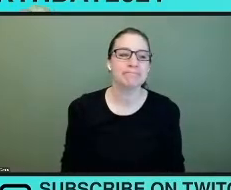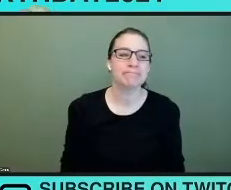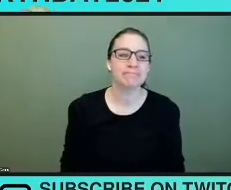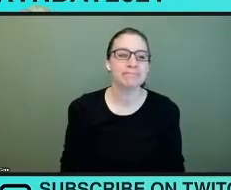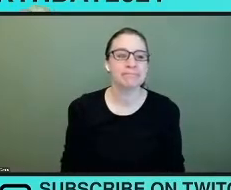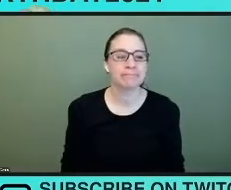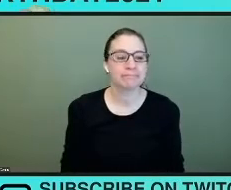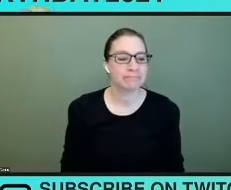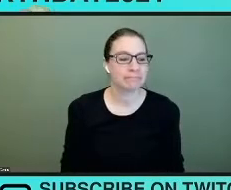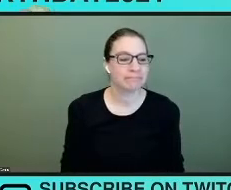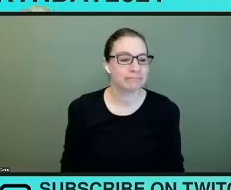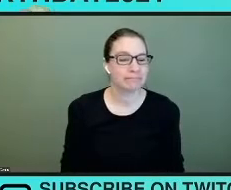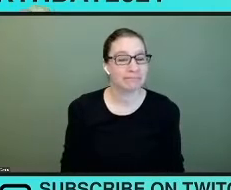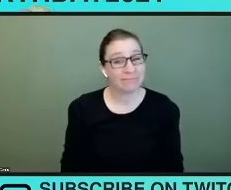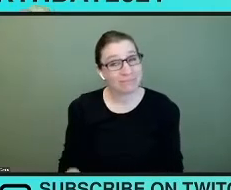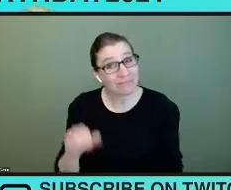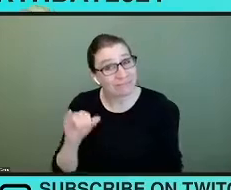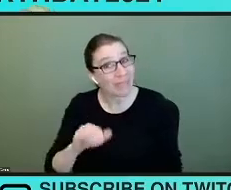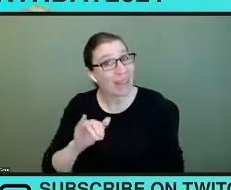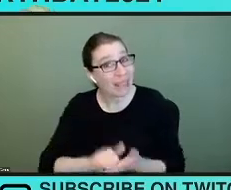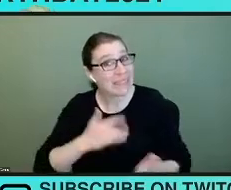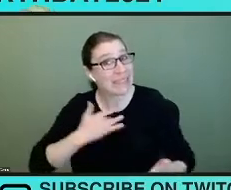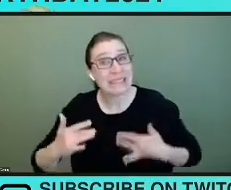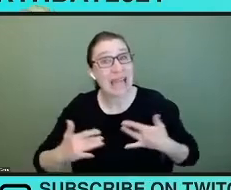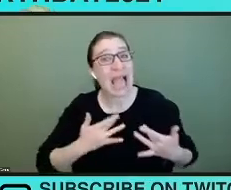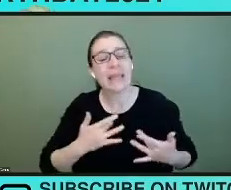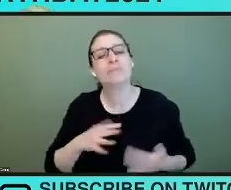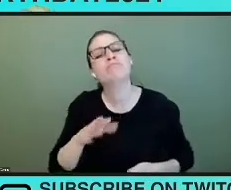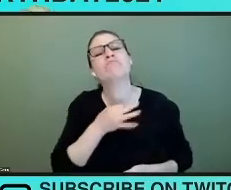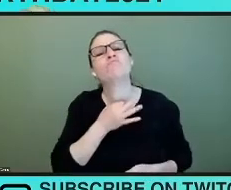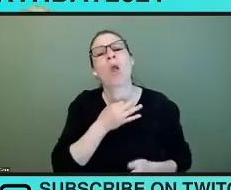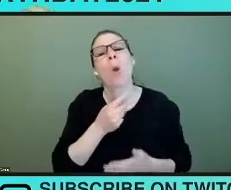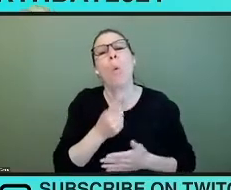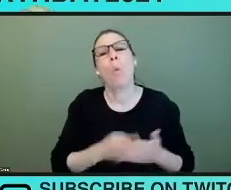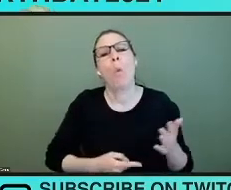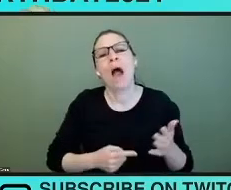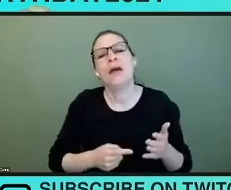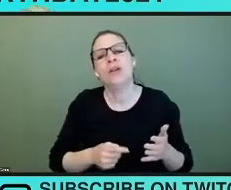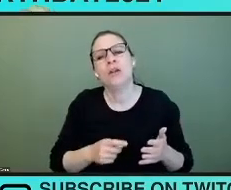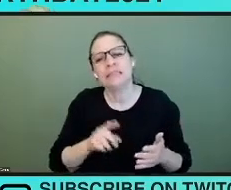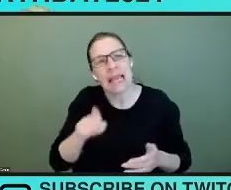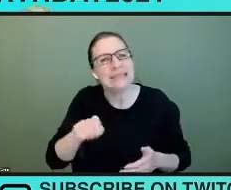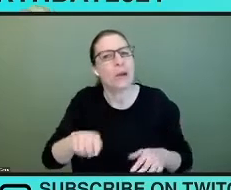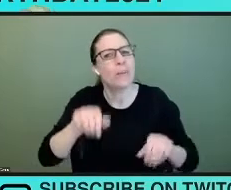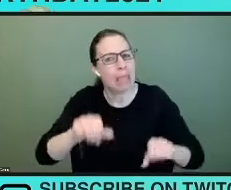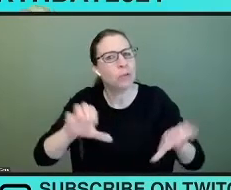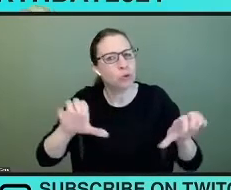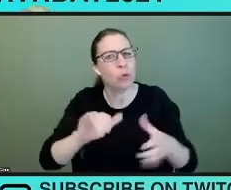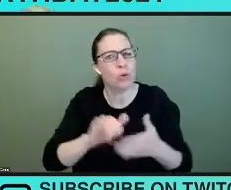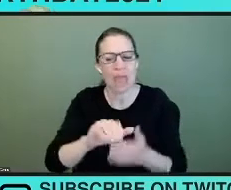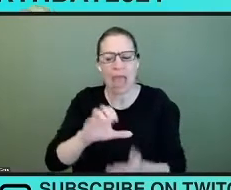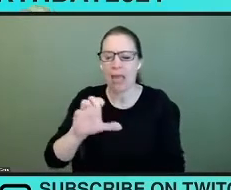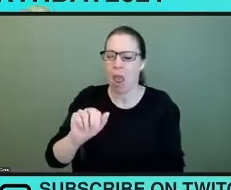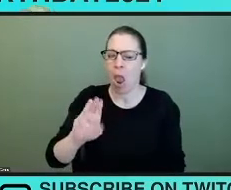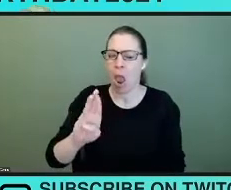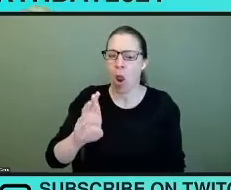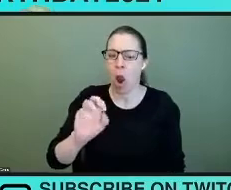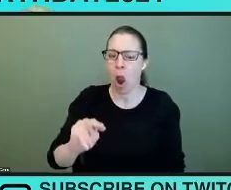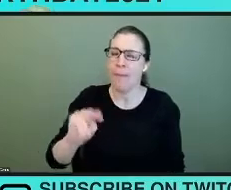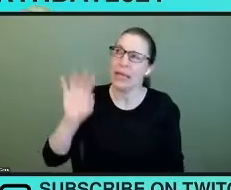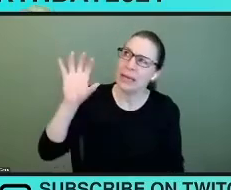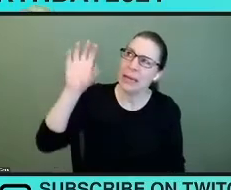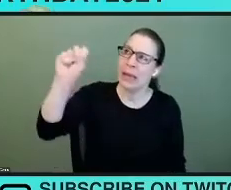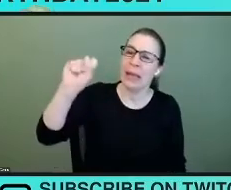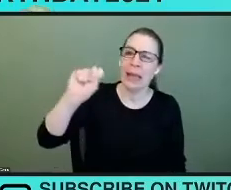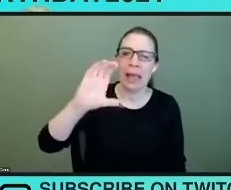That's really exciting. What are some of the requirements to do this carbon capture then? So let me see whether I